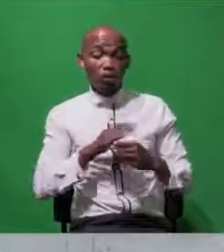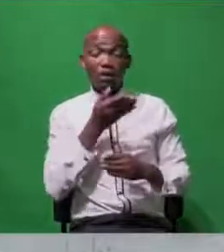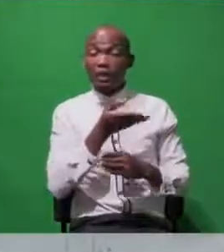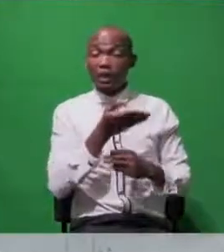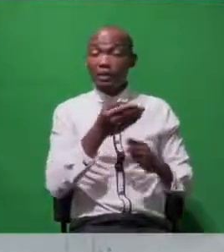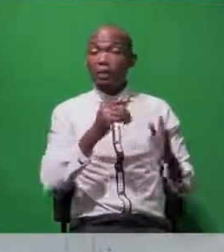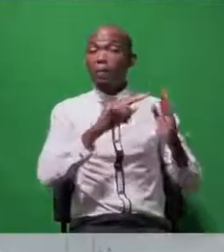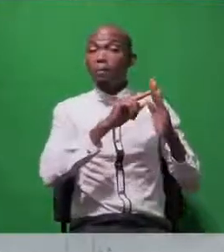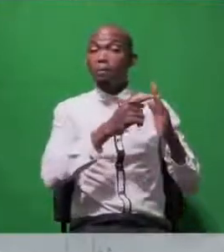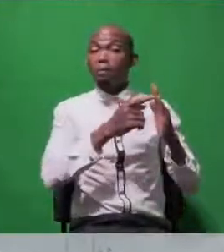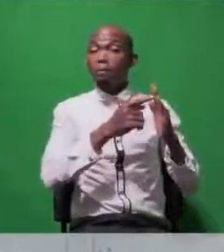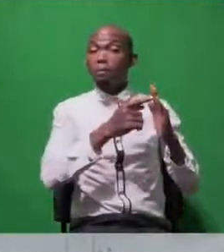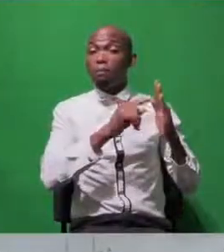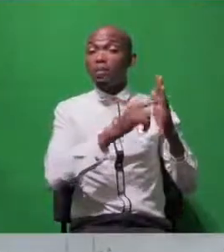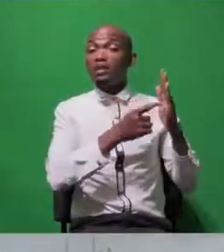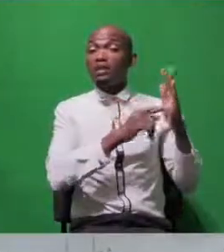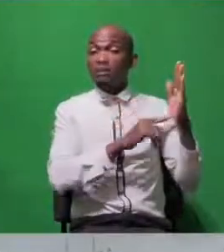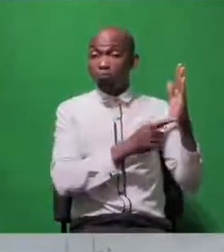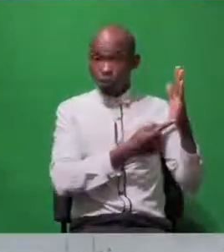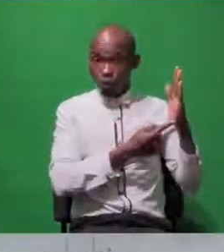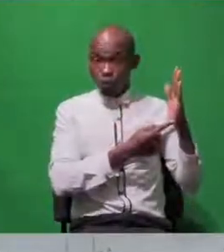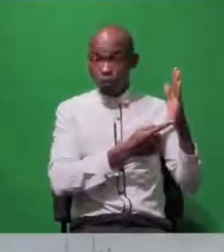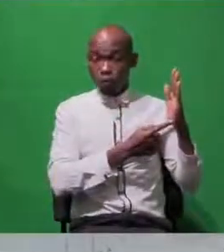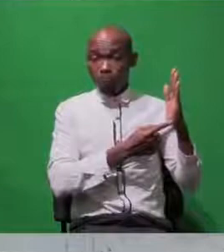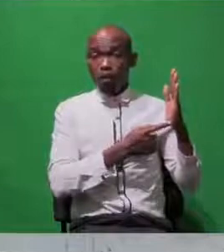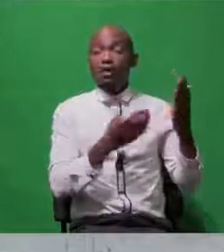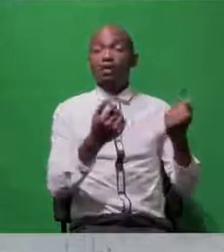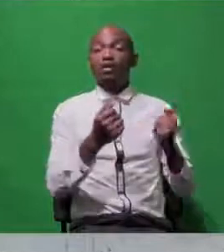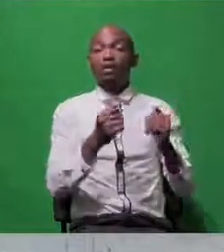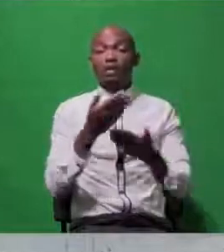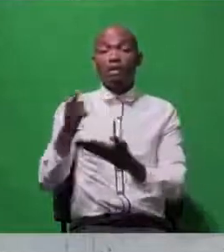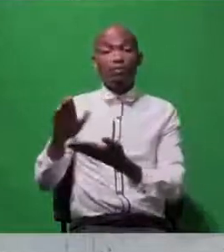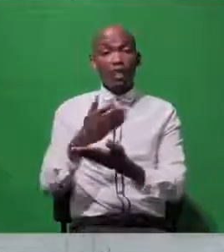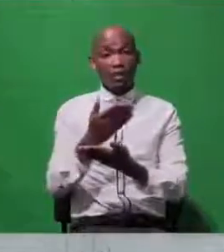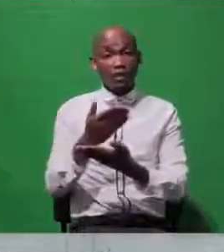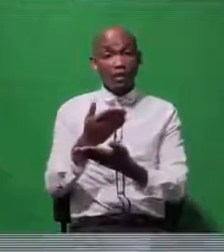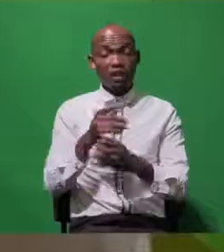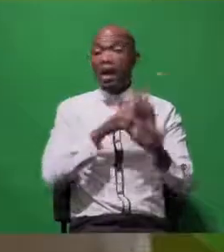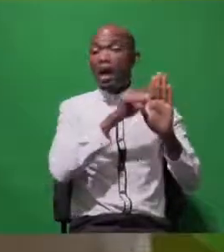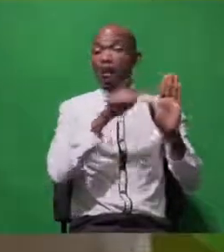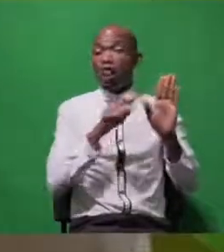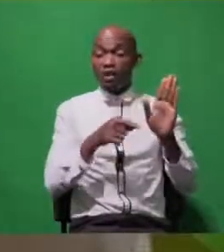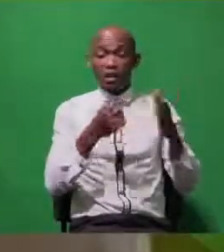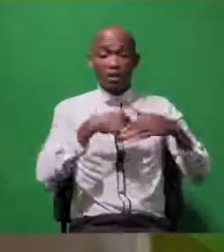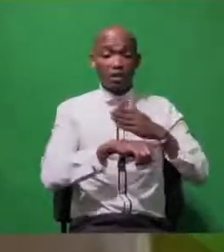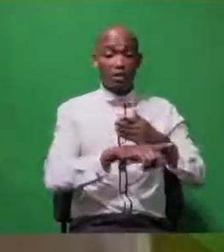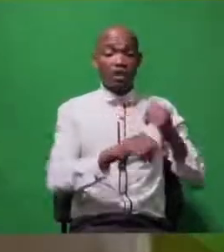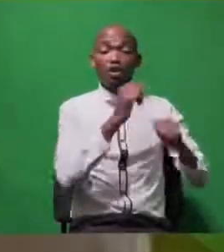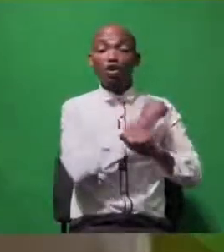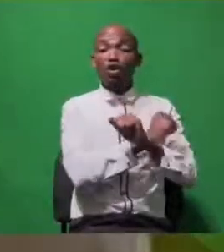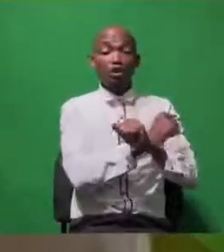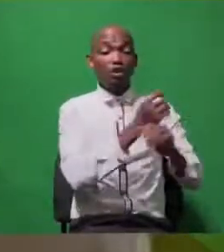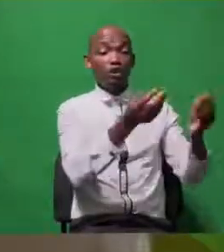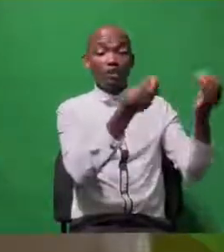divide and rule by providing colonial education. So they